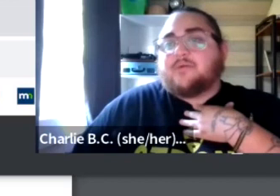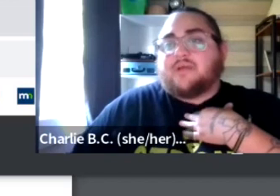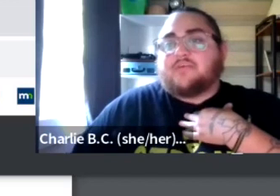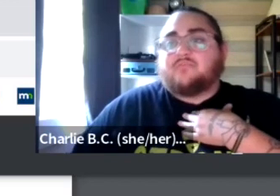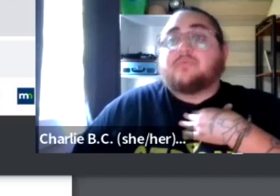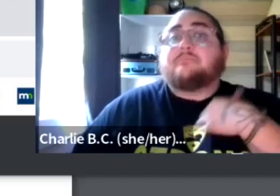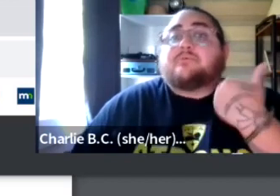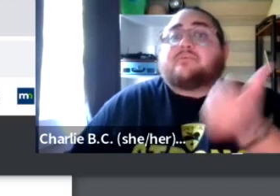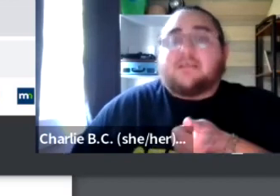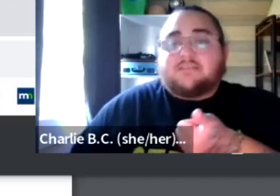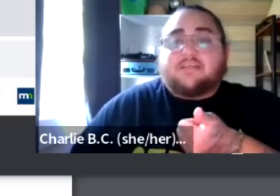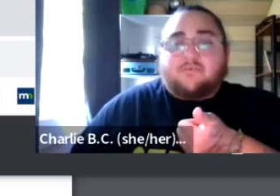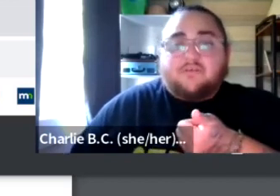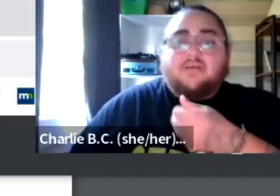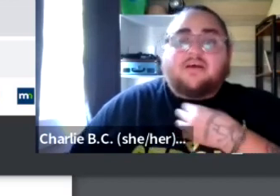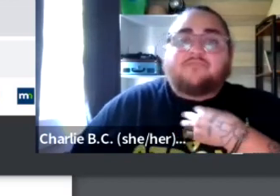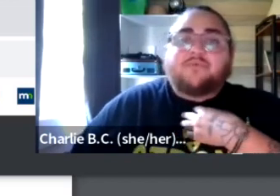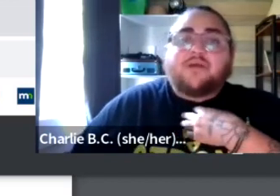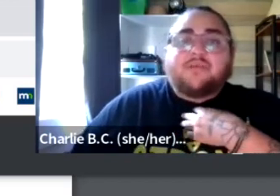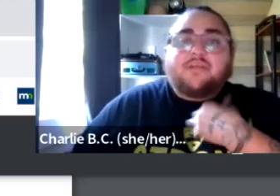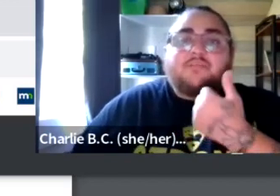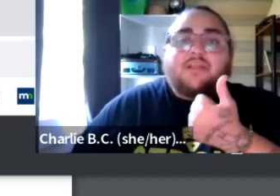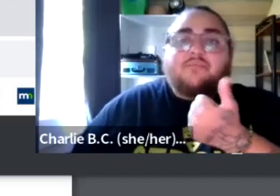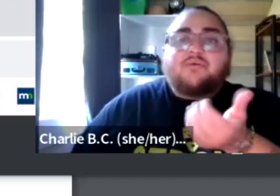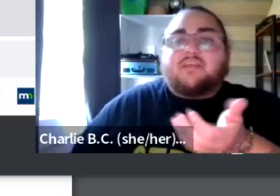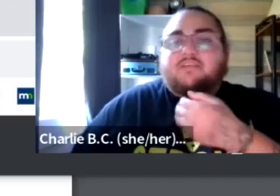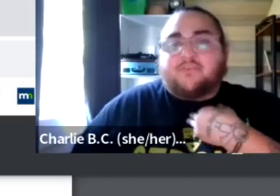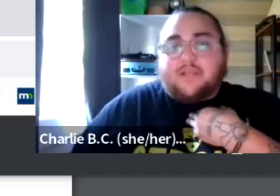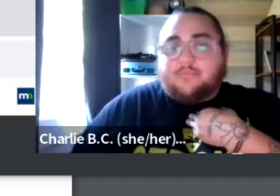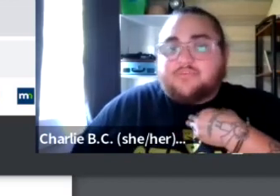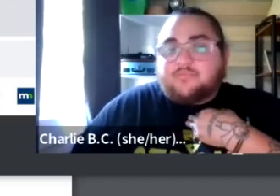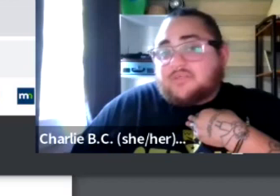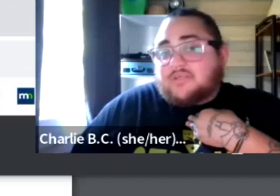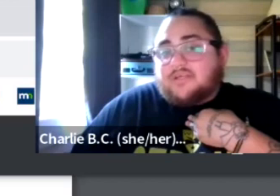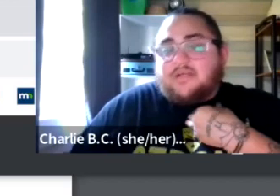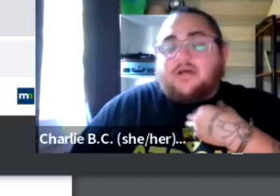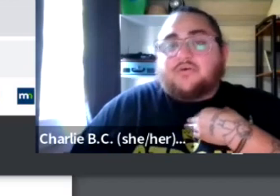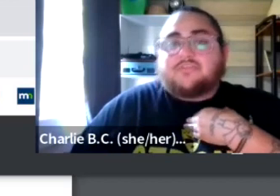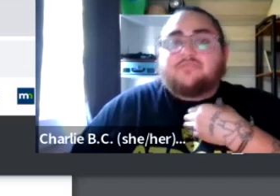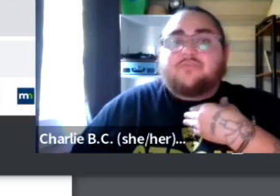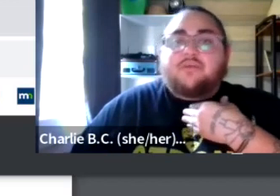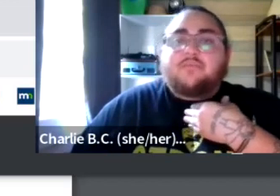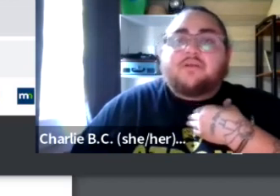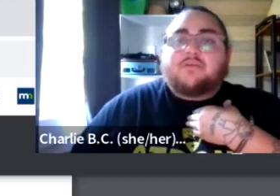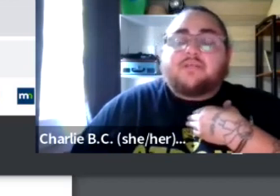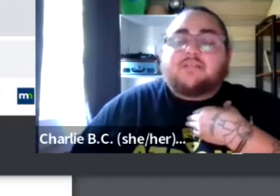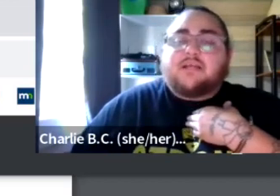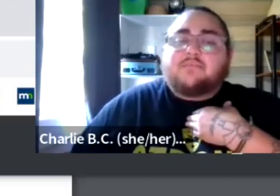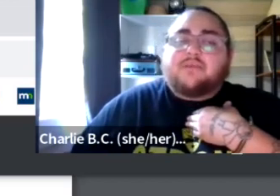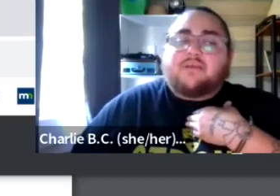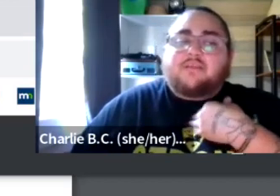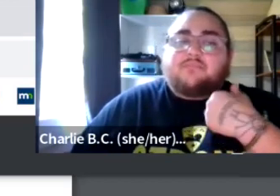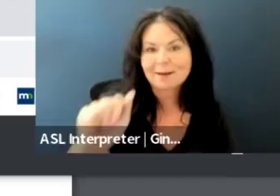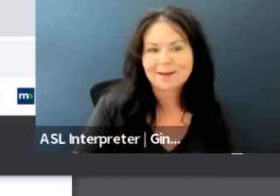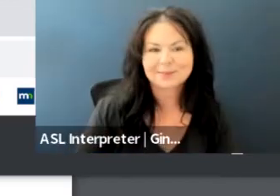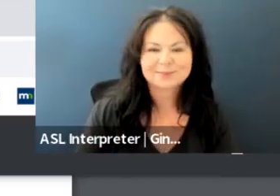it does help that youth really build that skill of becoming independent. But then if you're able to be a host for them during that